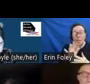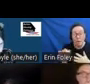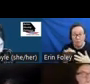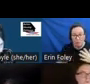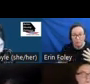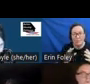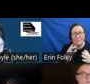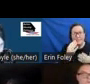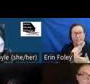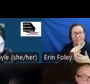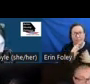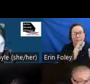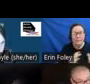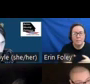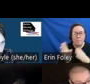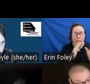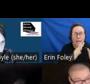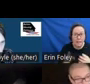No